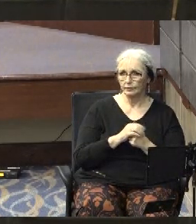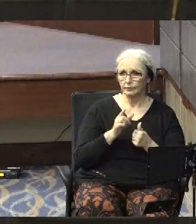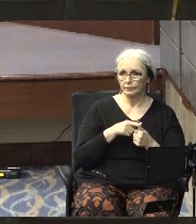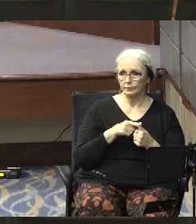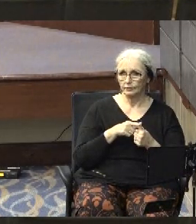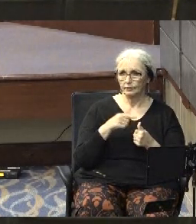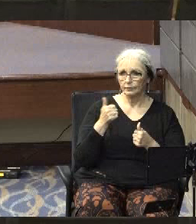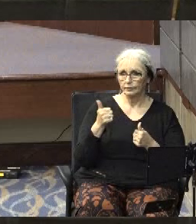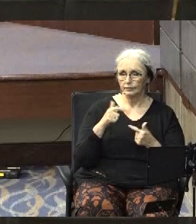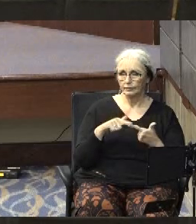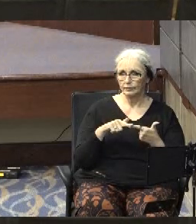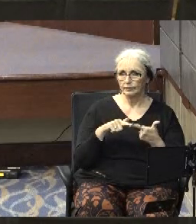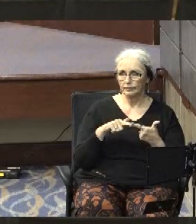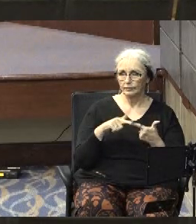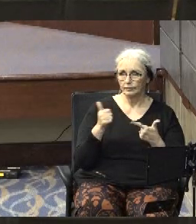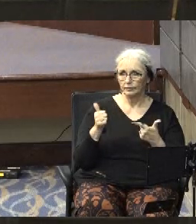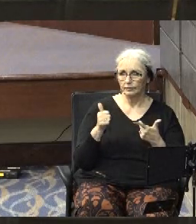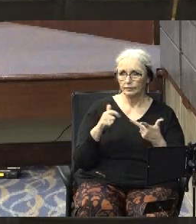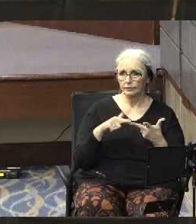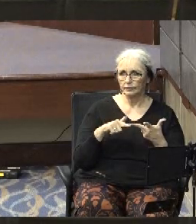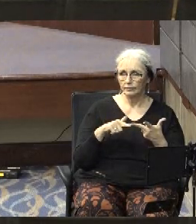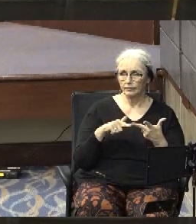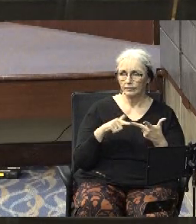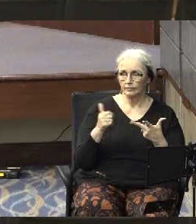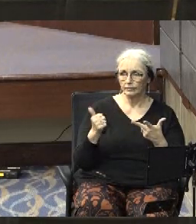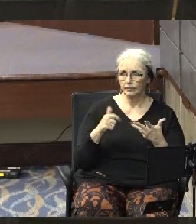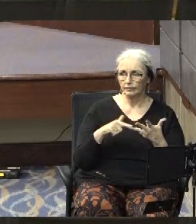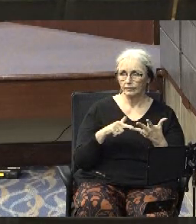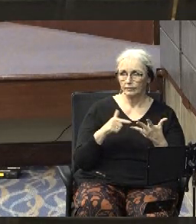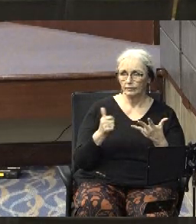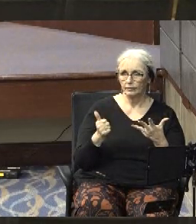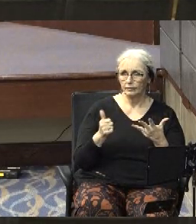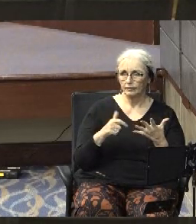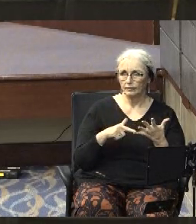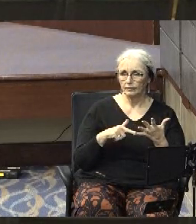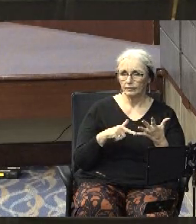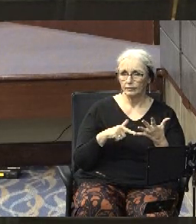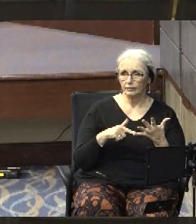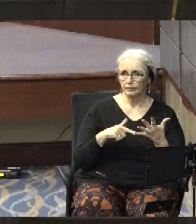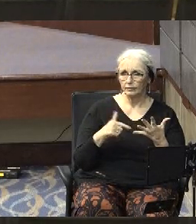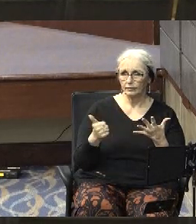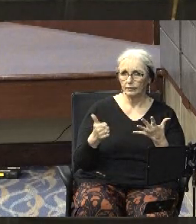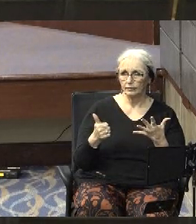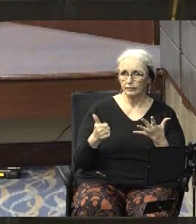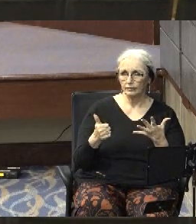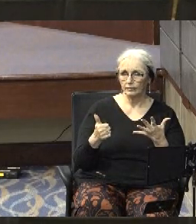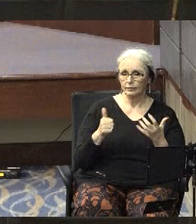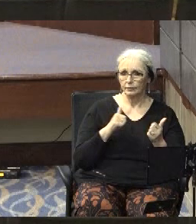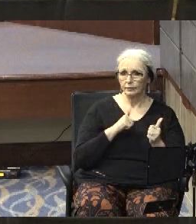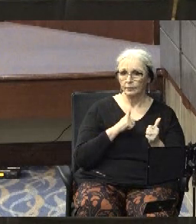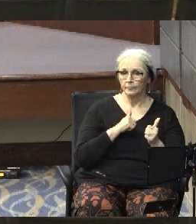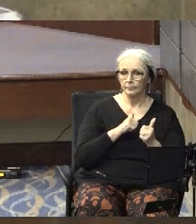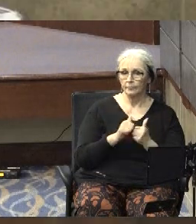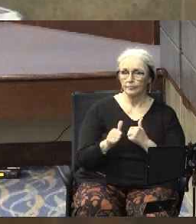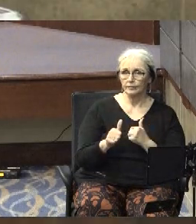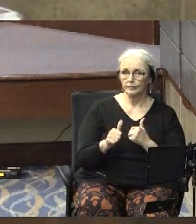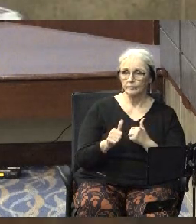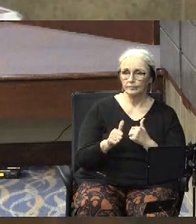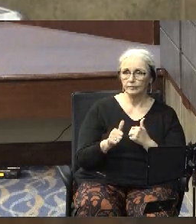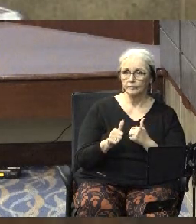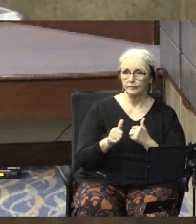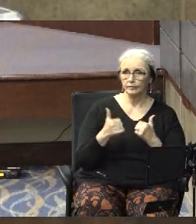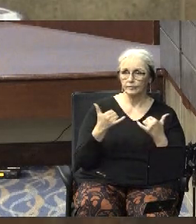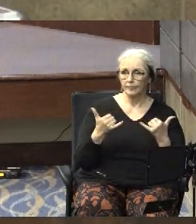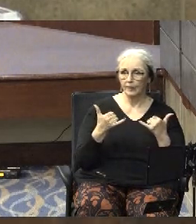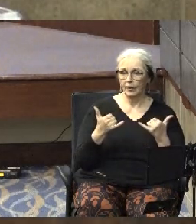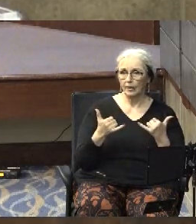Bearfield. Yes. Rodriguez. Aye. Horner. Aye. Holmes. Aye. Borderud. Yes. Motion carries. And we now move